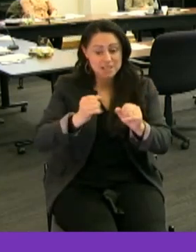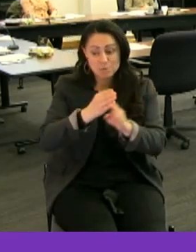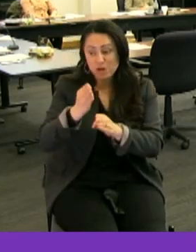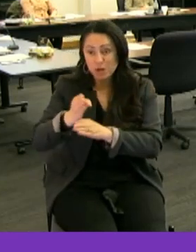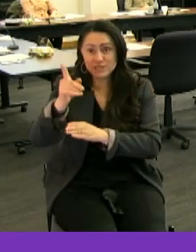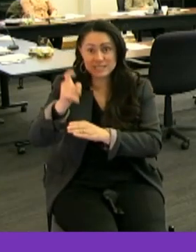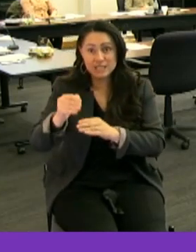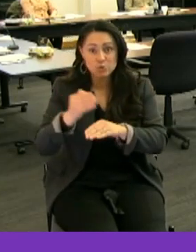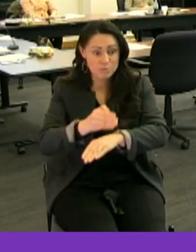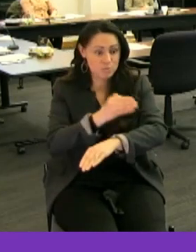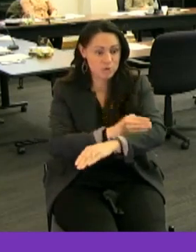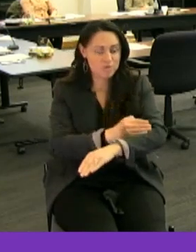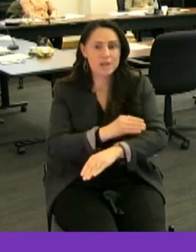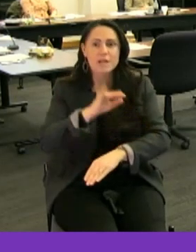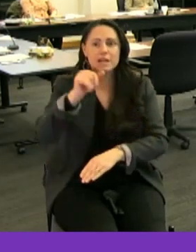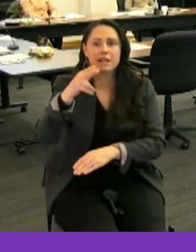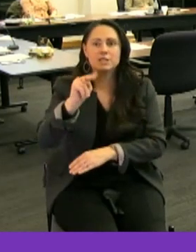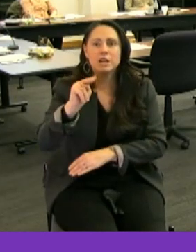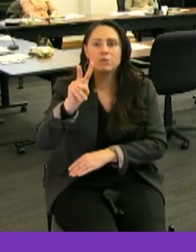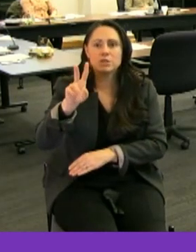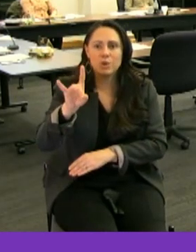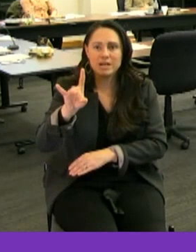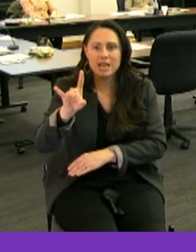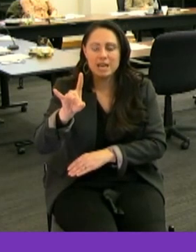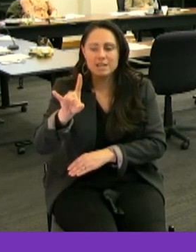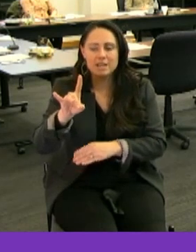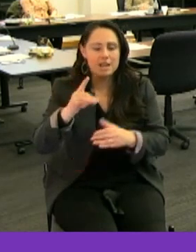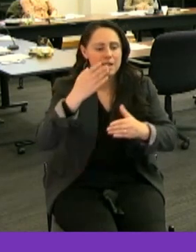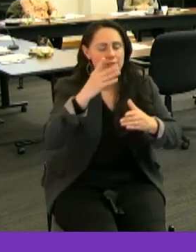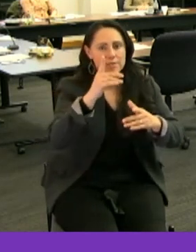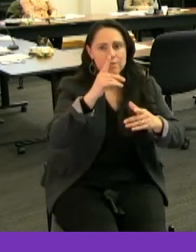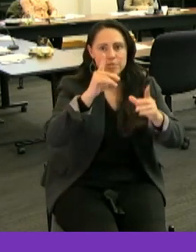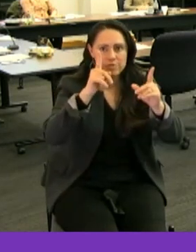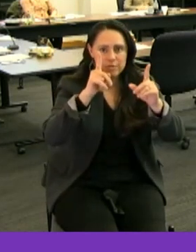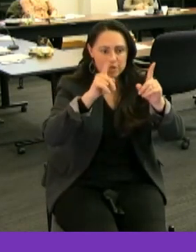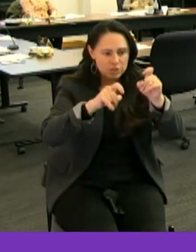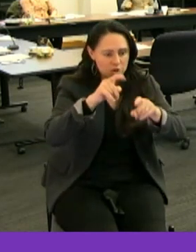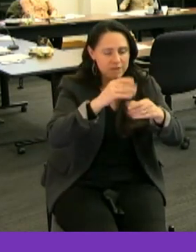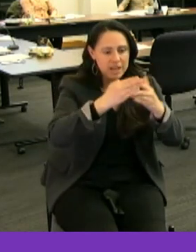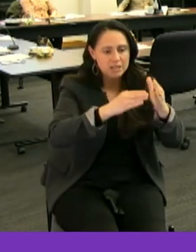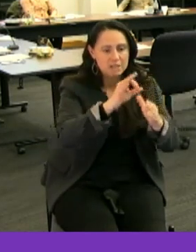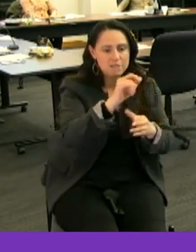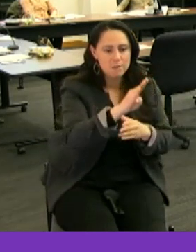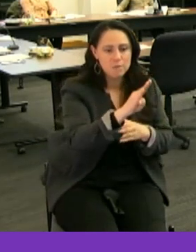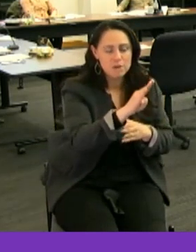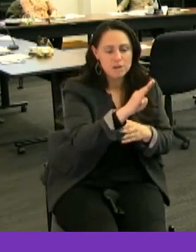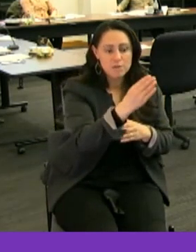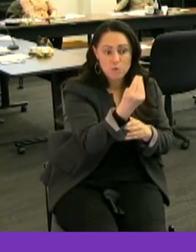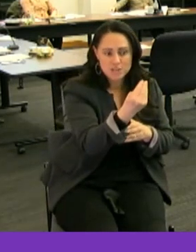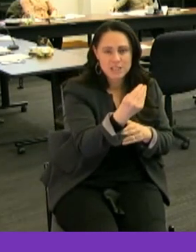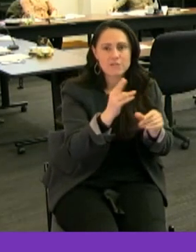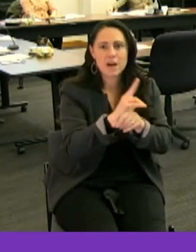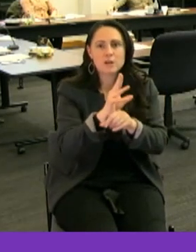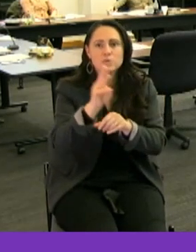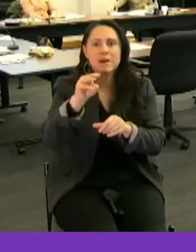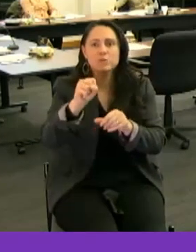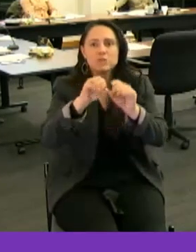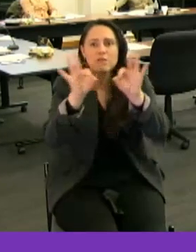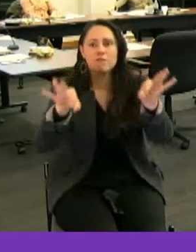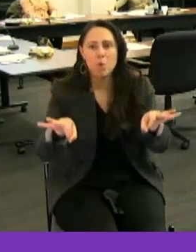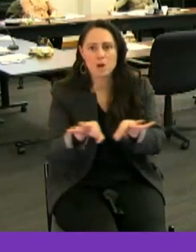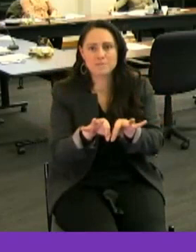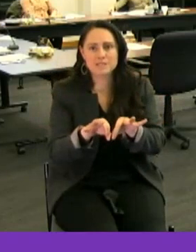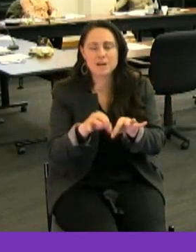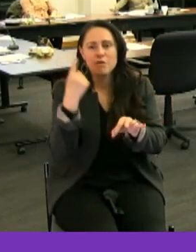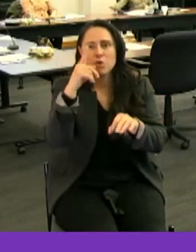was launched January 28th. It ended February 14th. And I used the platform Microsoft Forms.